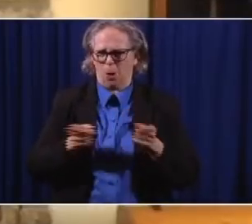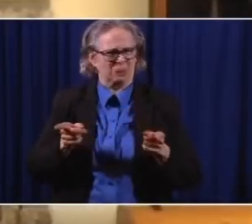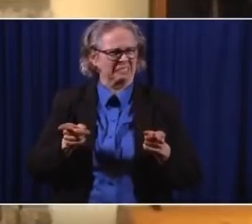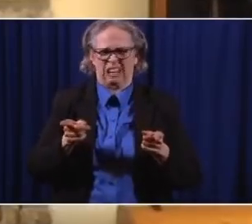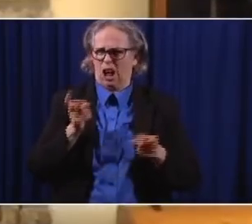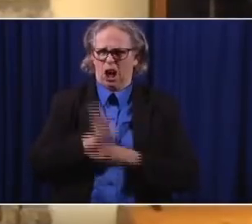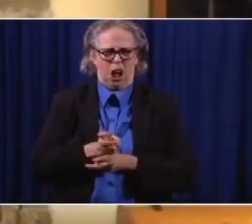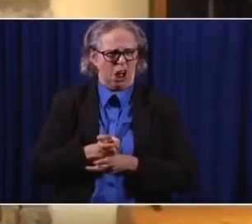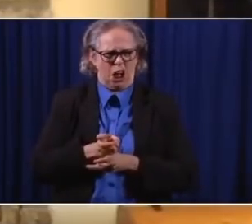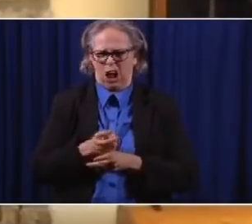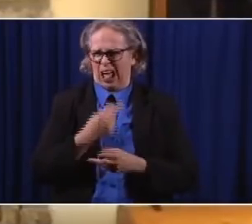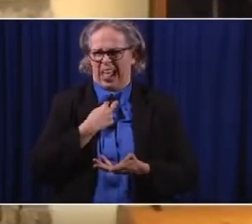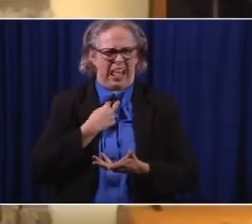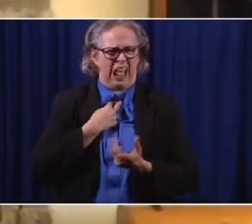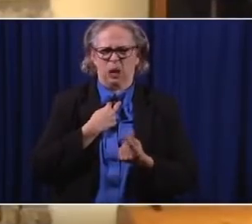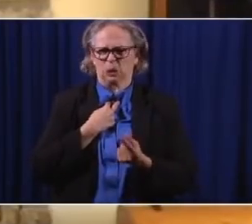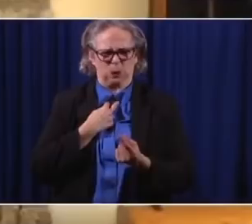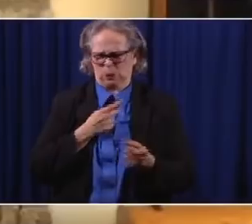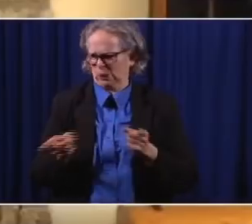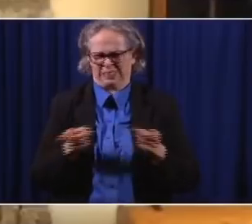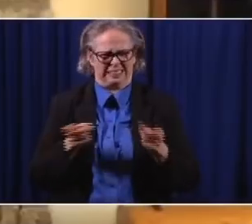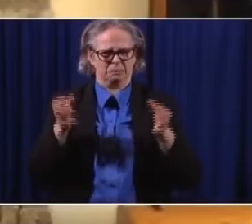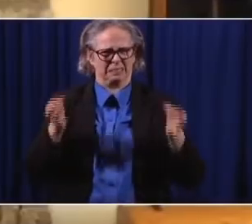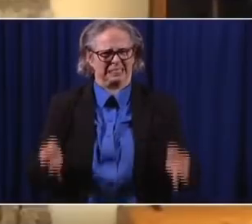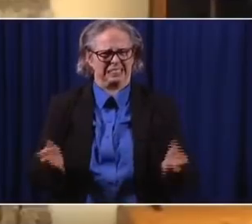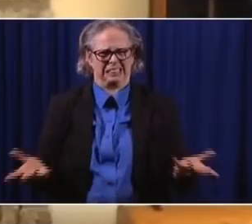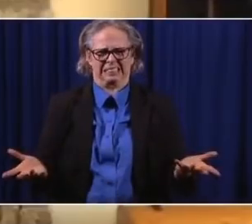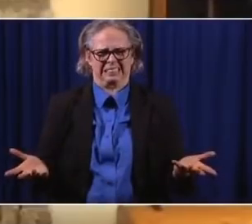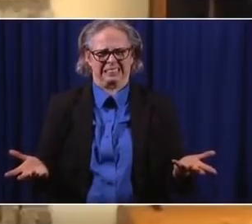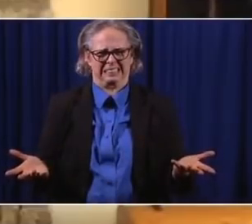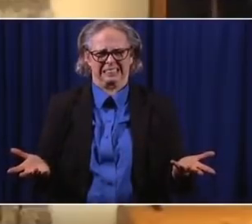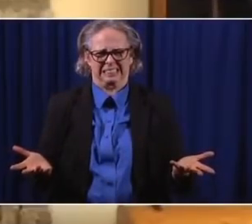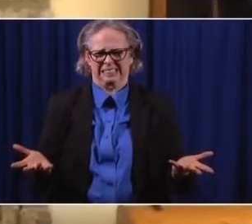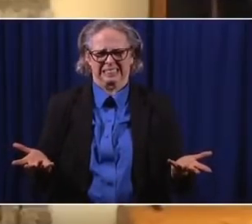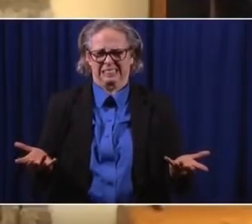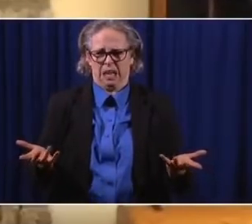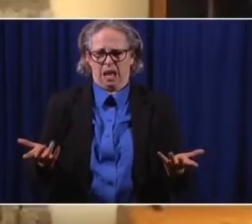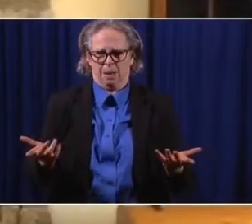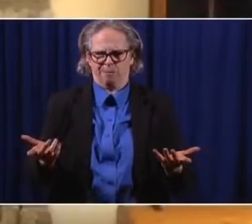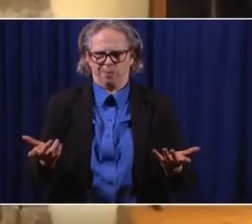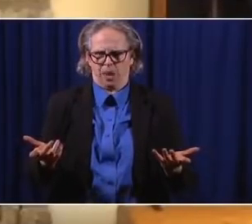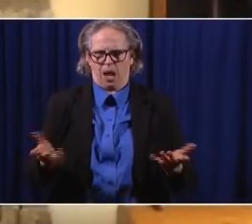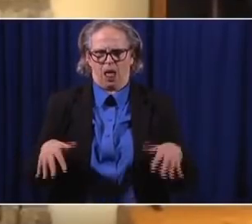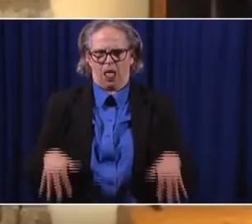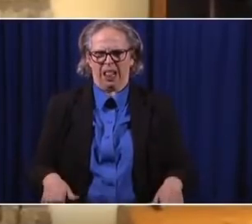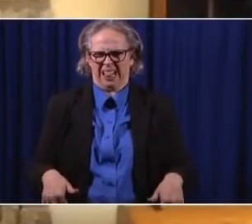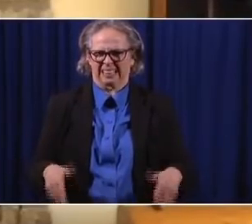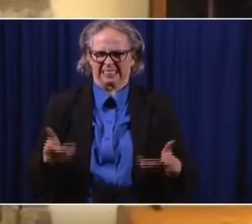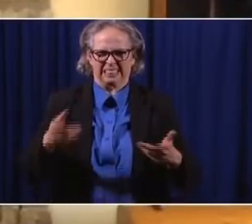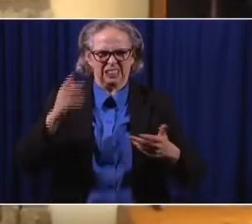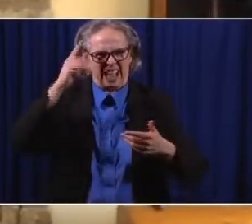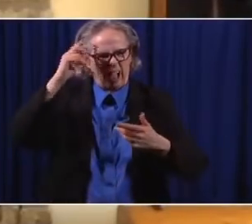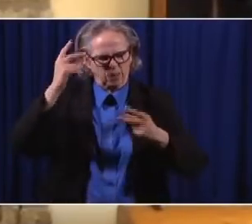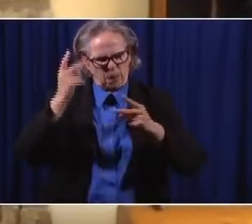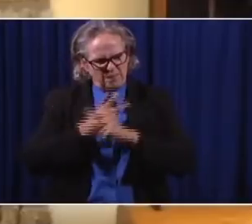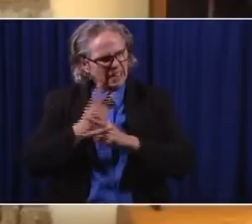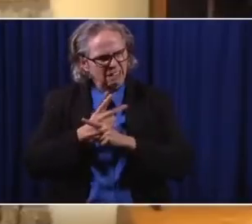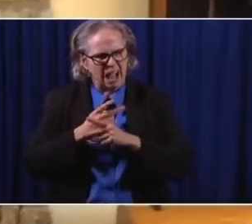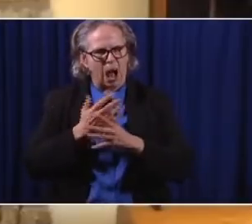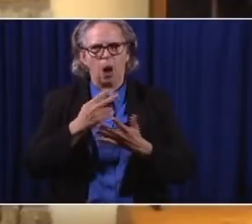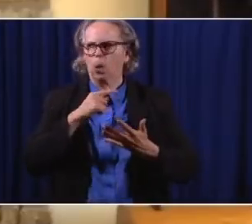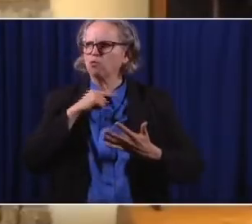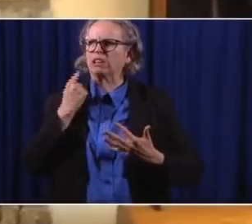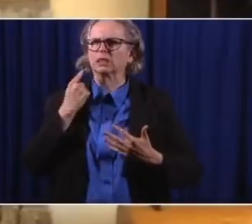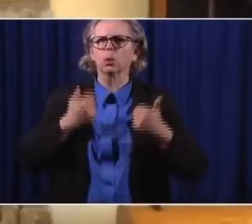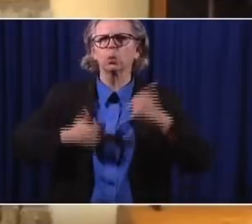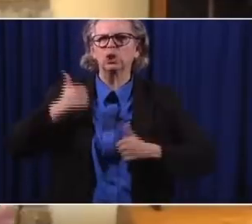bad. One's just worse than the other one. And so you've got to figure out what's the risk to the kids, risk to the teachers. You